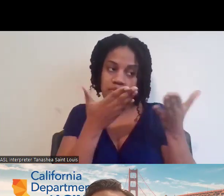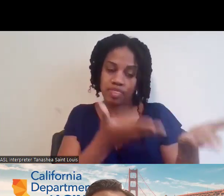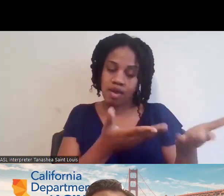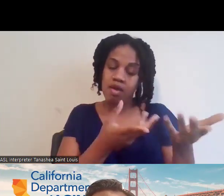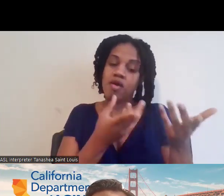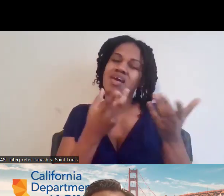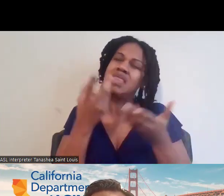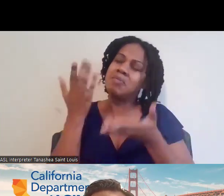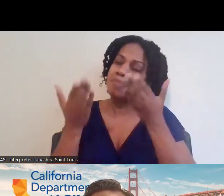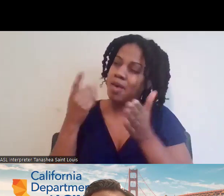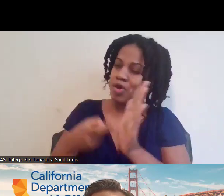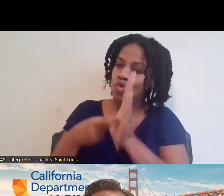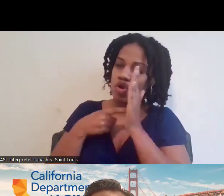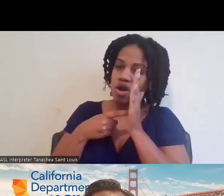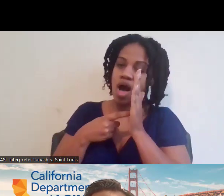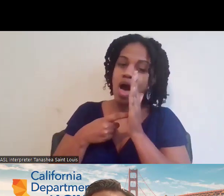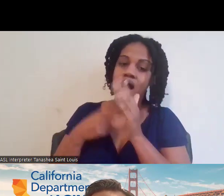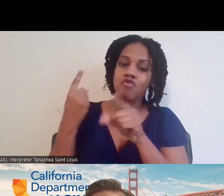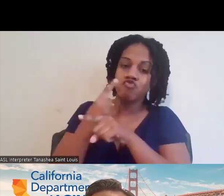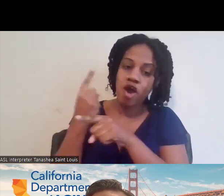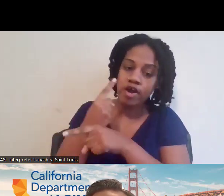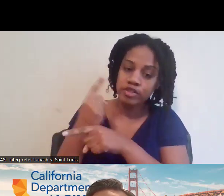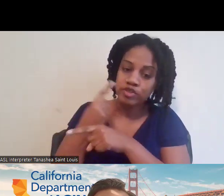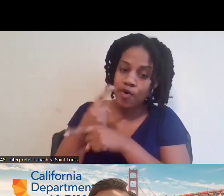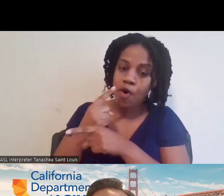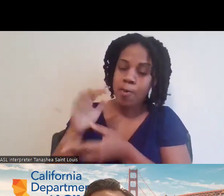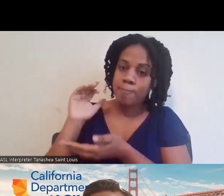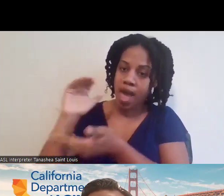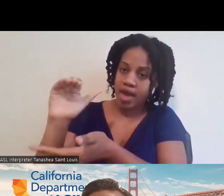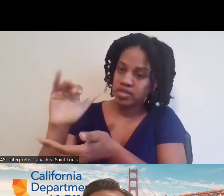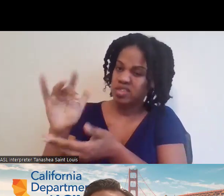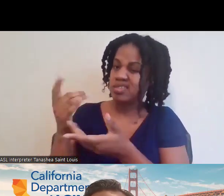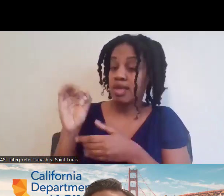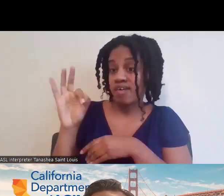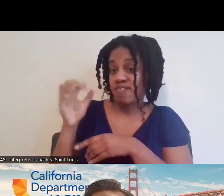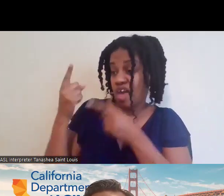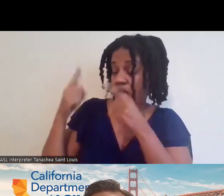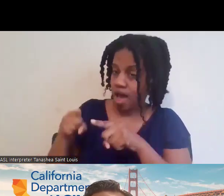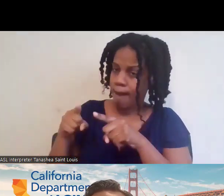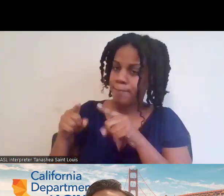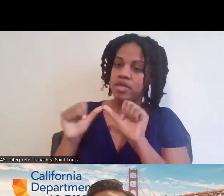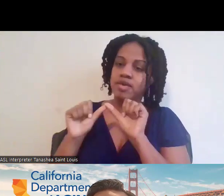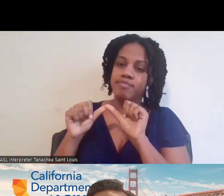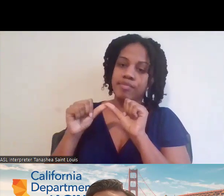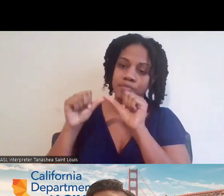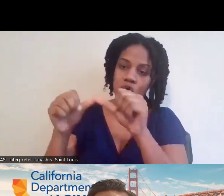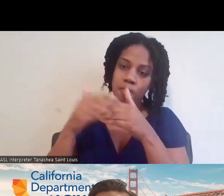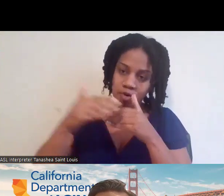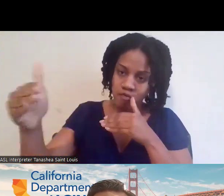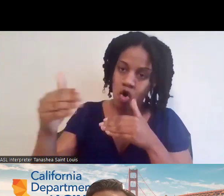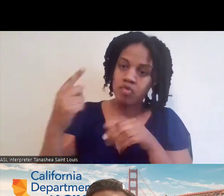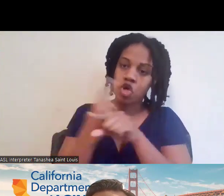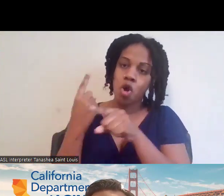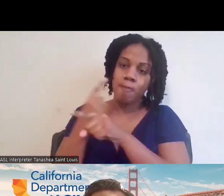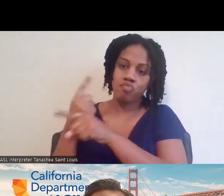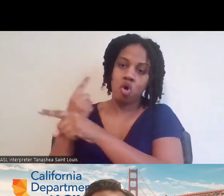may require regulatory or statutory packages. And if that's the case, then we'll move forward to start building out the appropriate vehicles